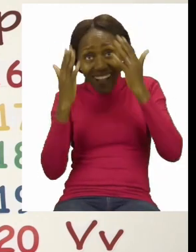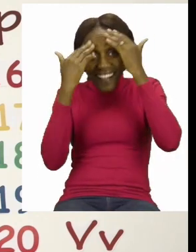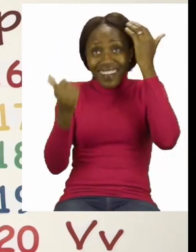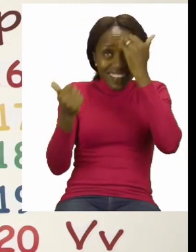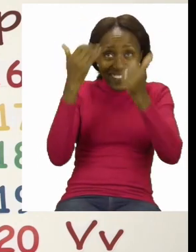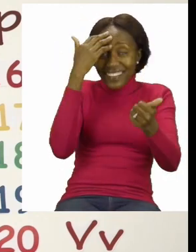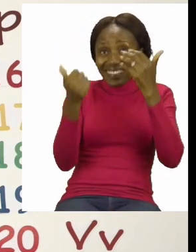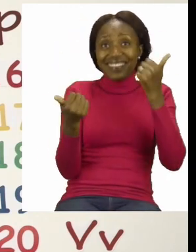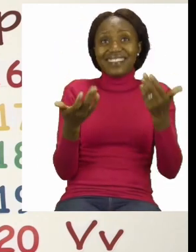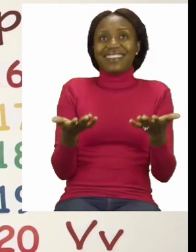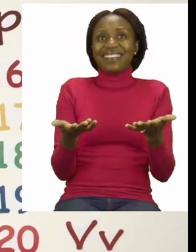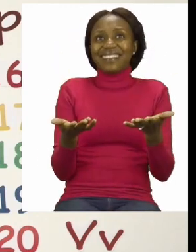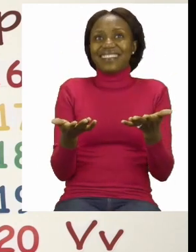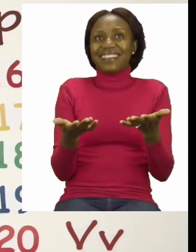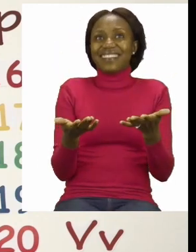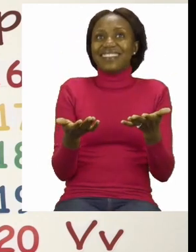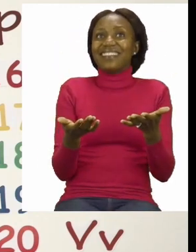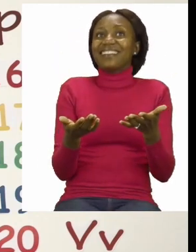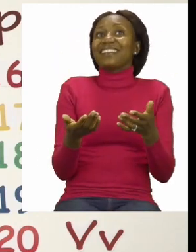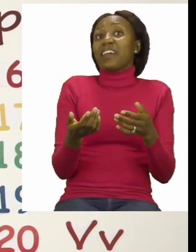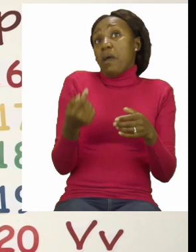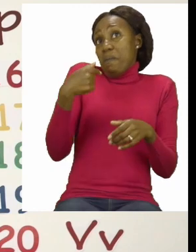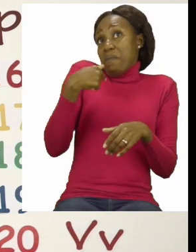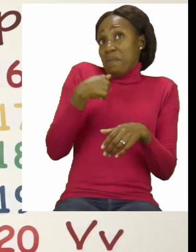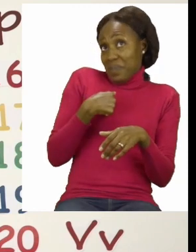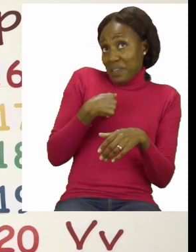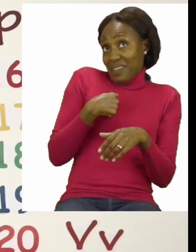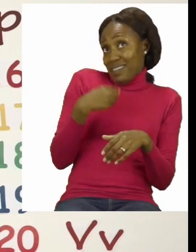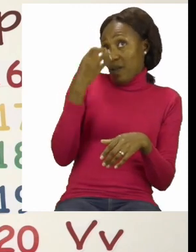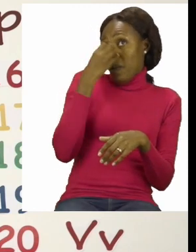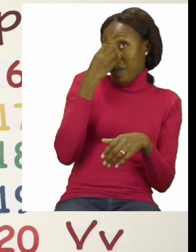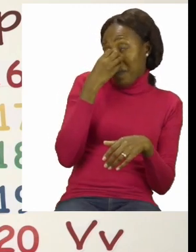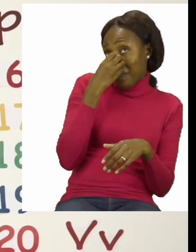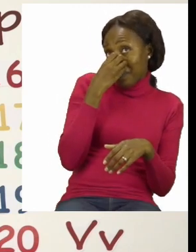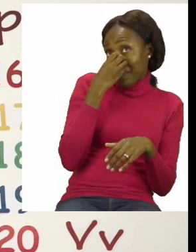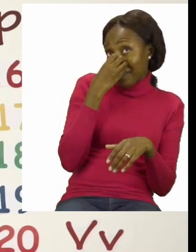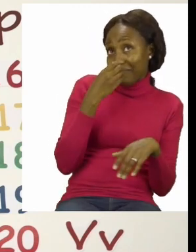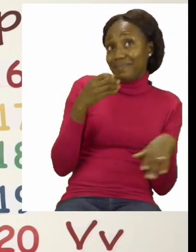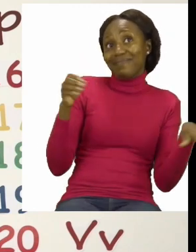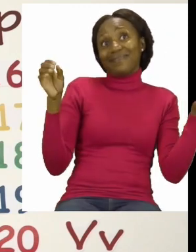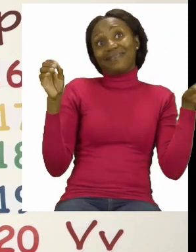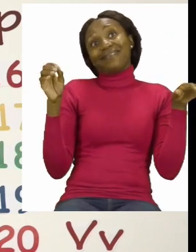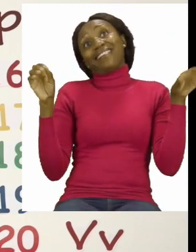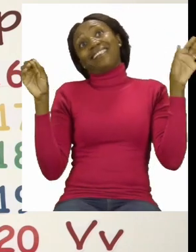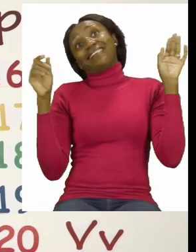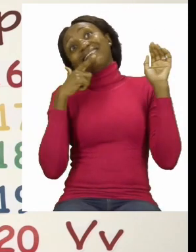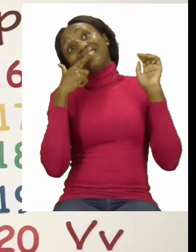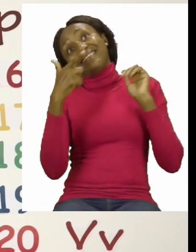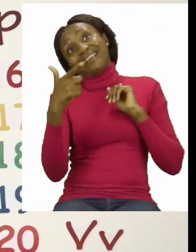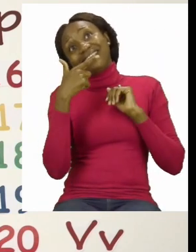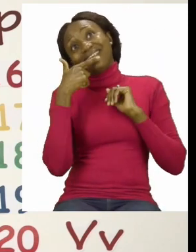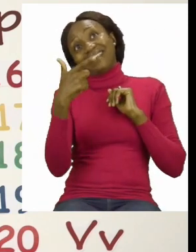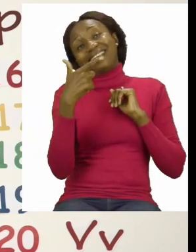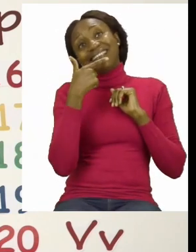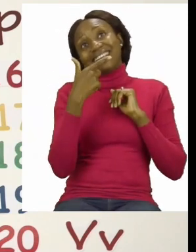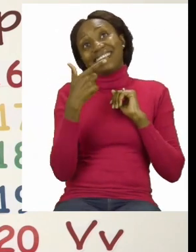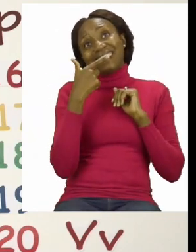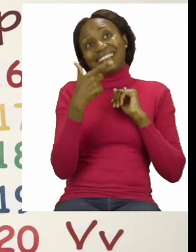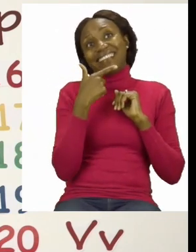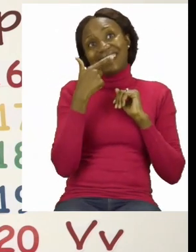Sashi. So, from Sashi and I, we would like to say thank you for joining